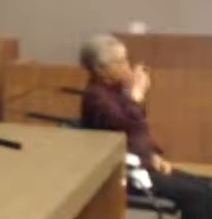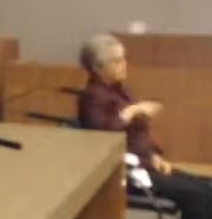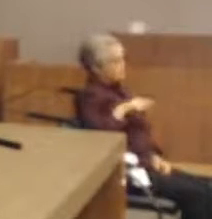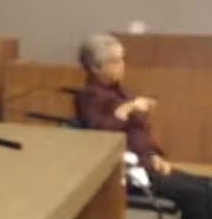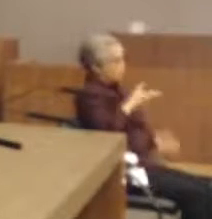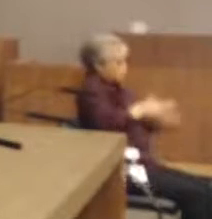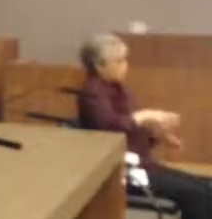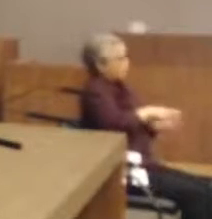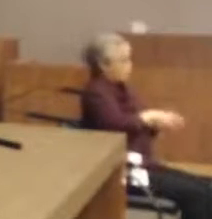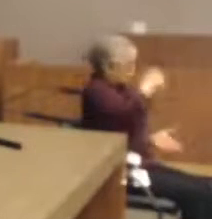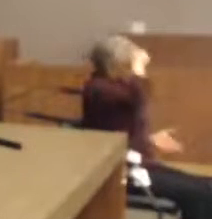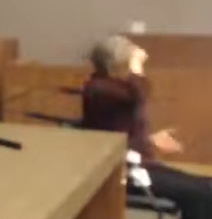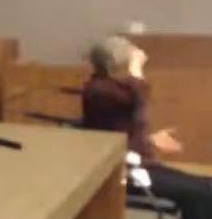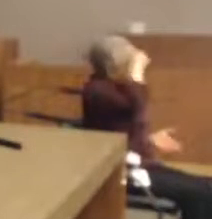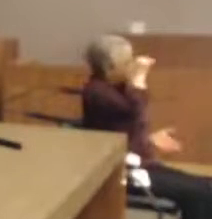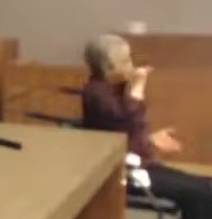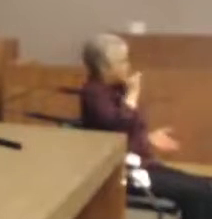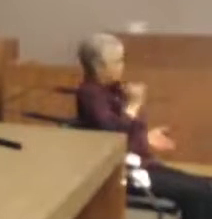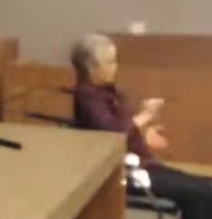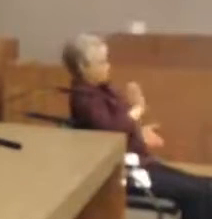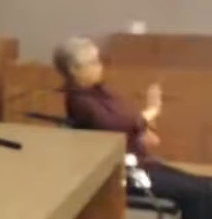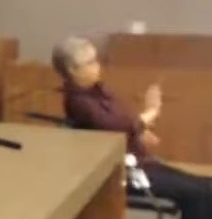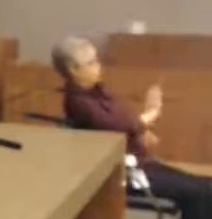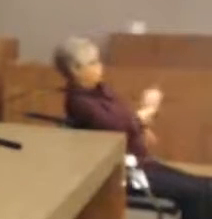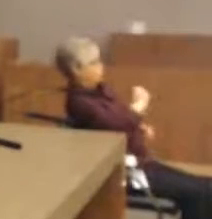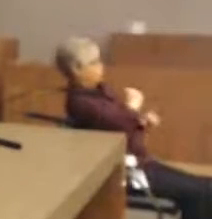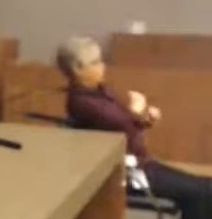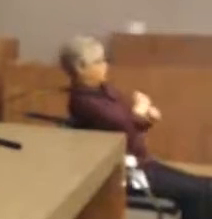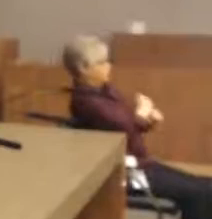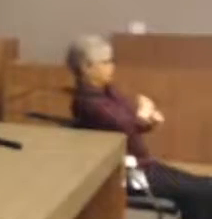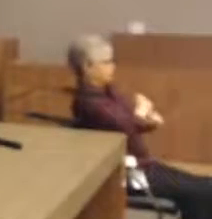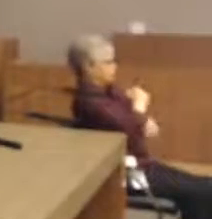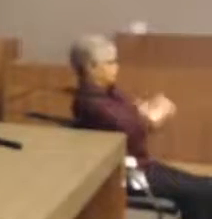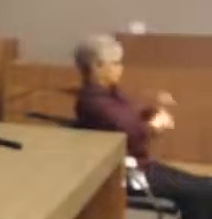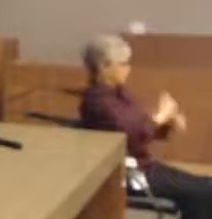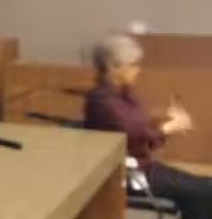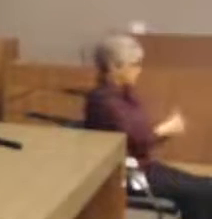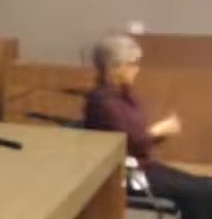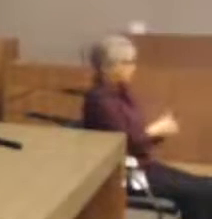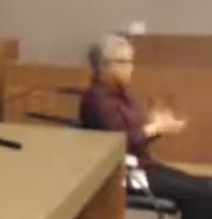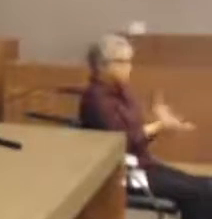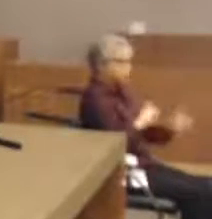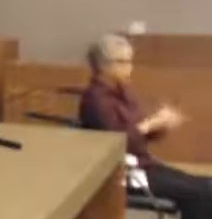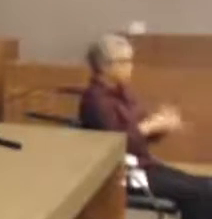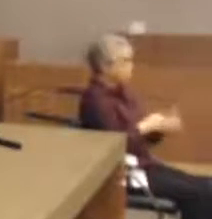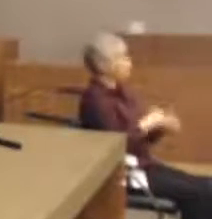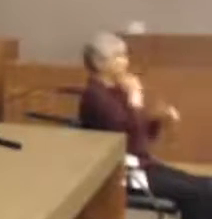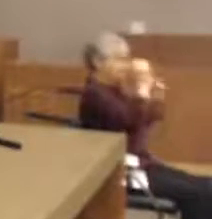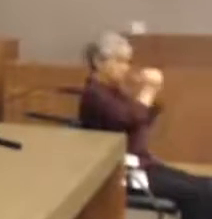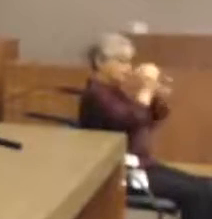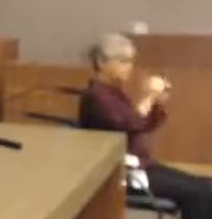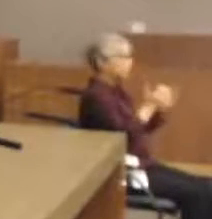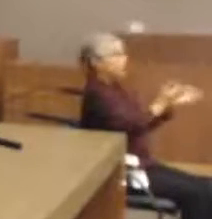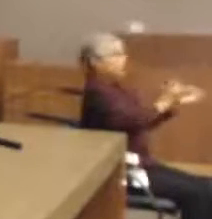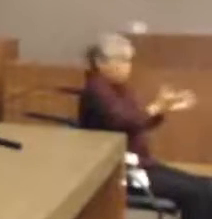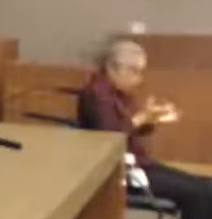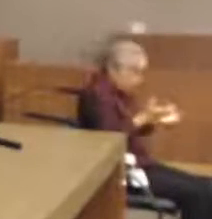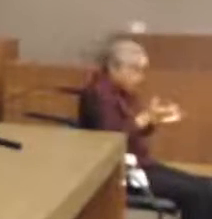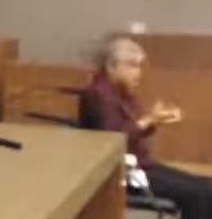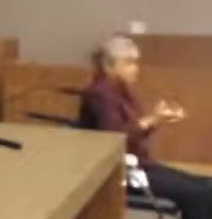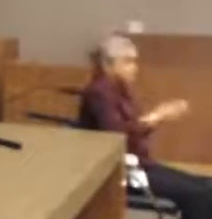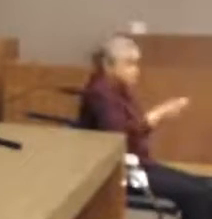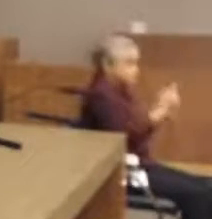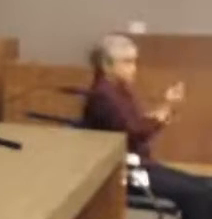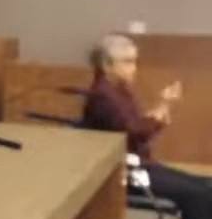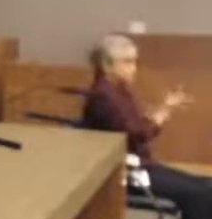body went back to that place, and that's how she protected herself. So even though when she was an adult, she actually wanted to do something different, her body kicked